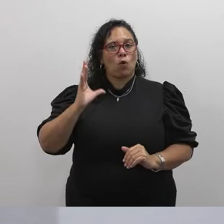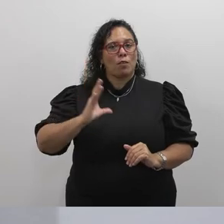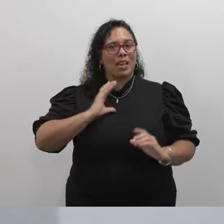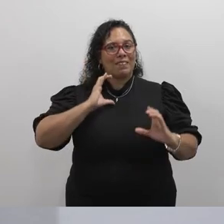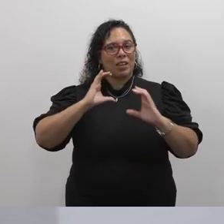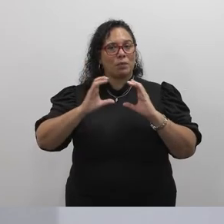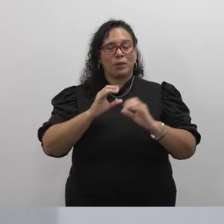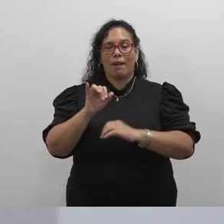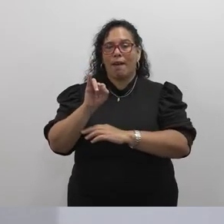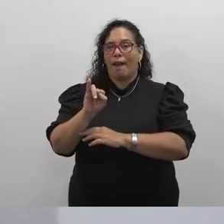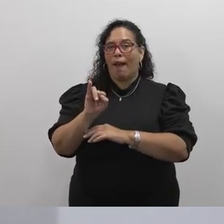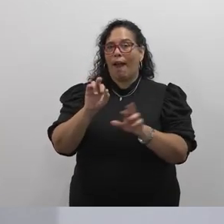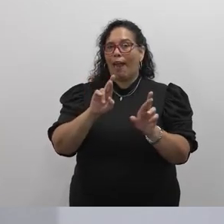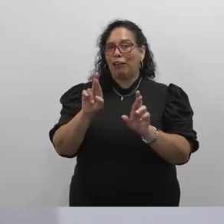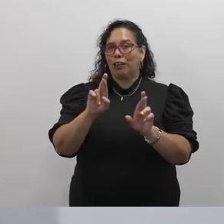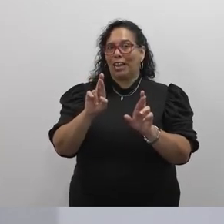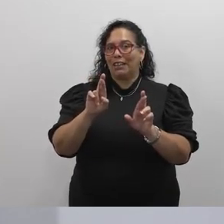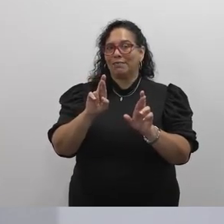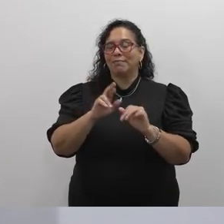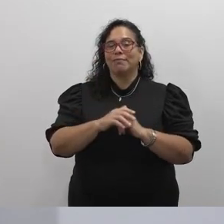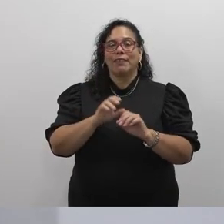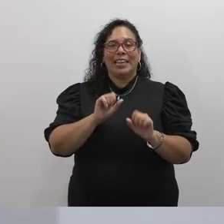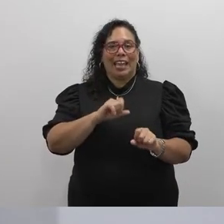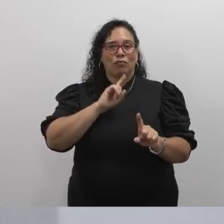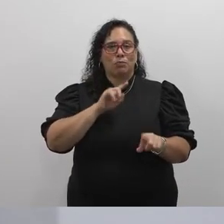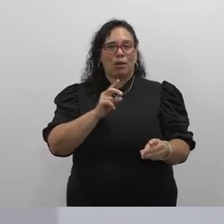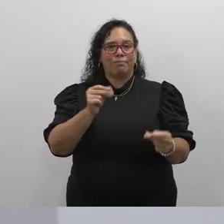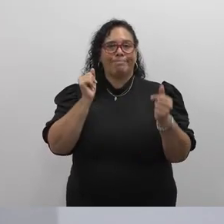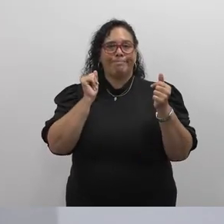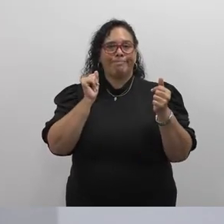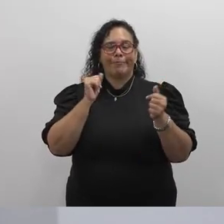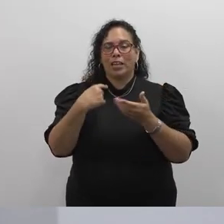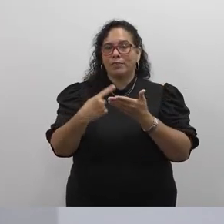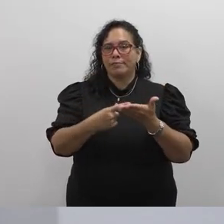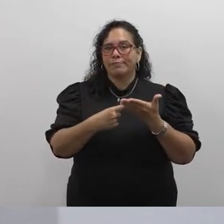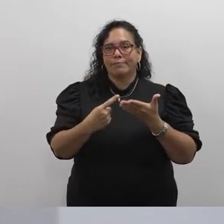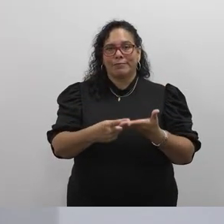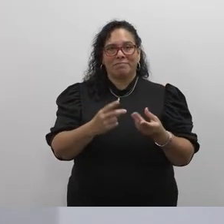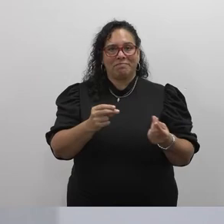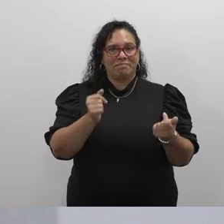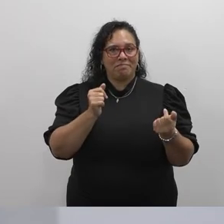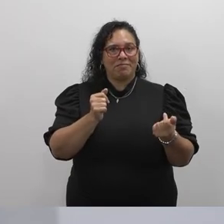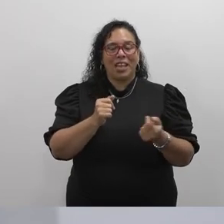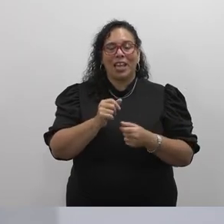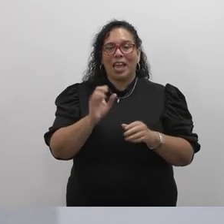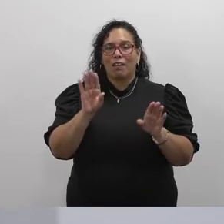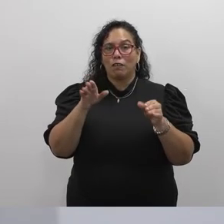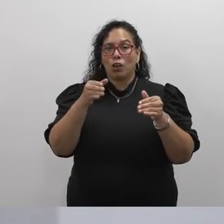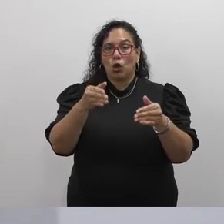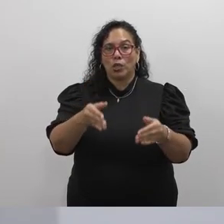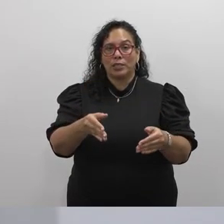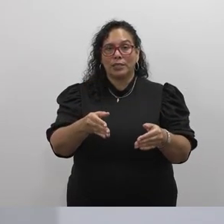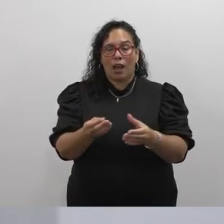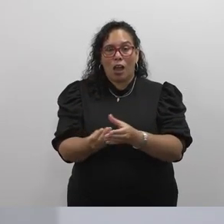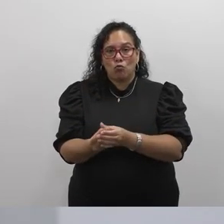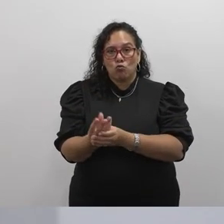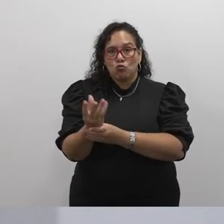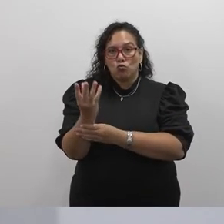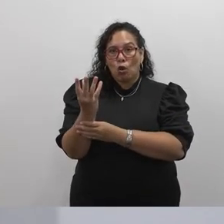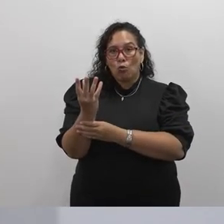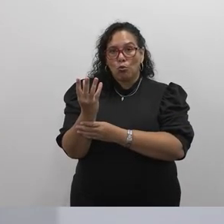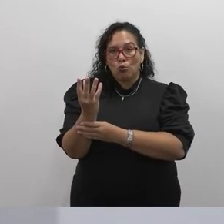with an iReady system that we can respond to, that we can talk a lot about, and it focuses on growth